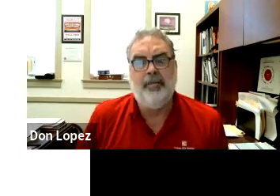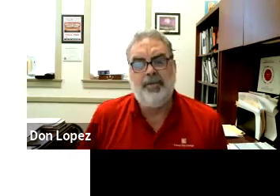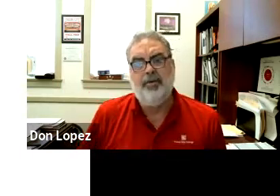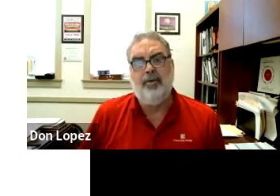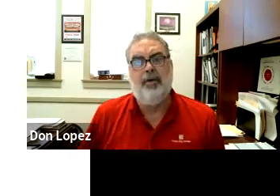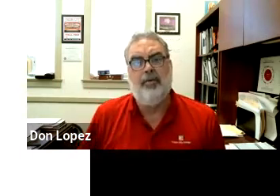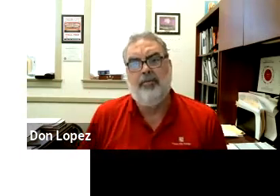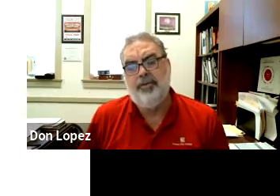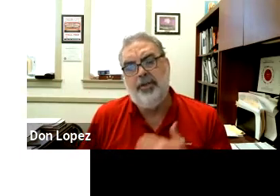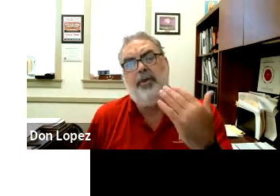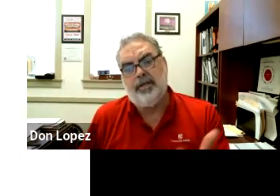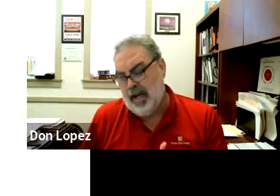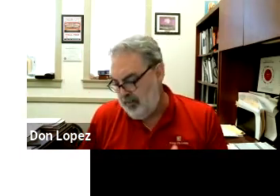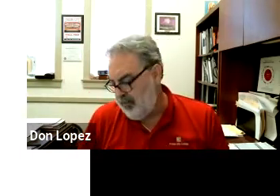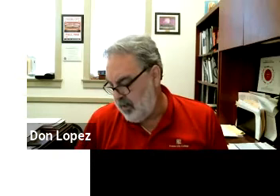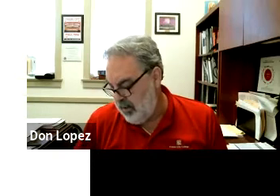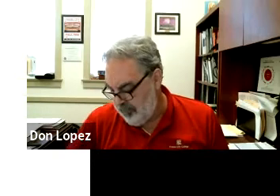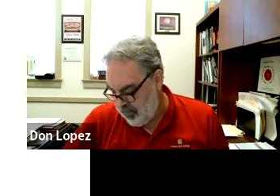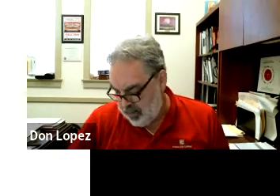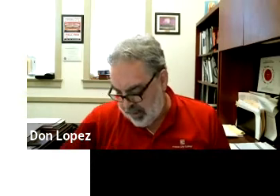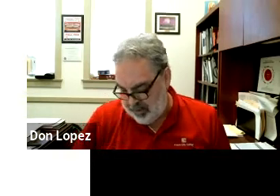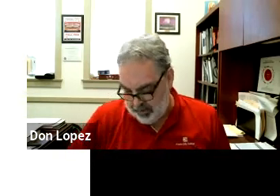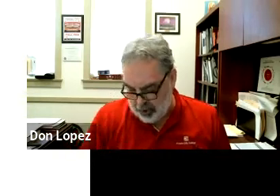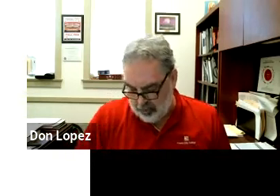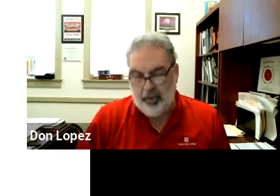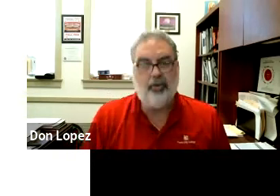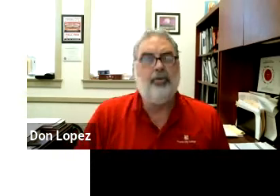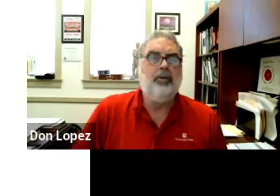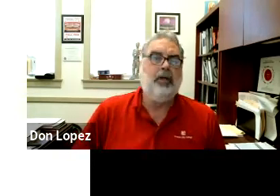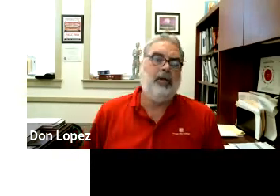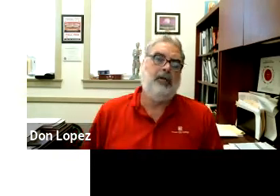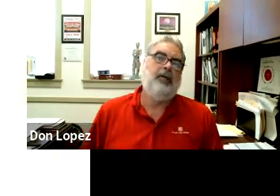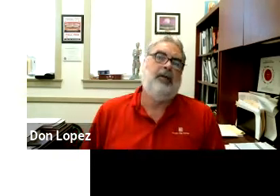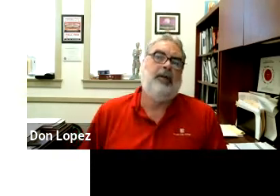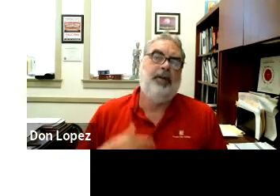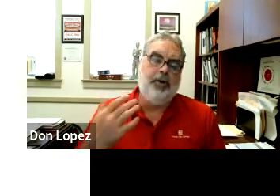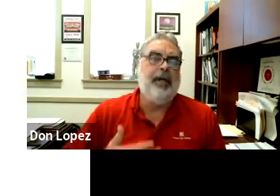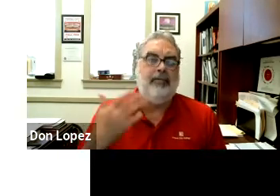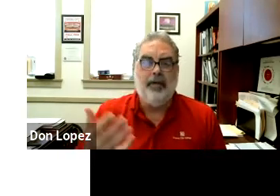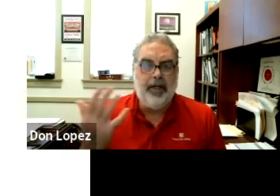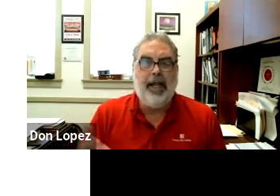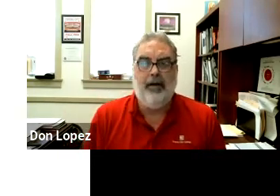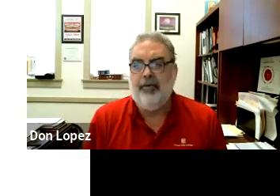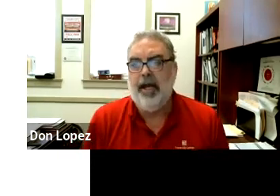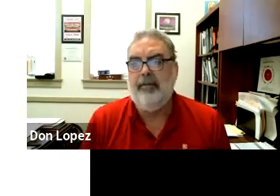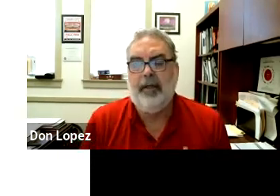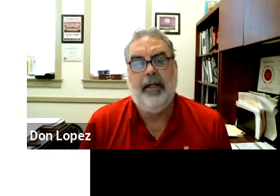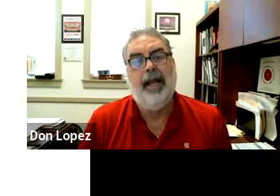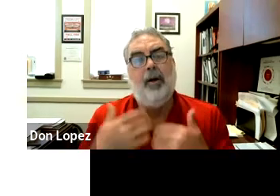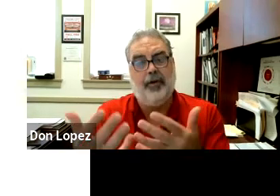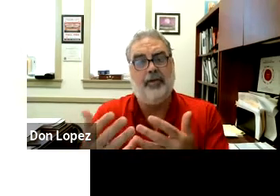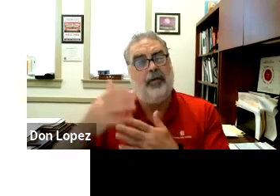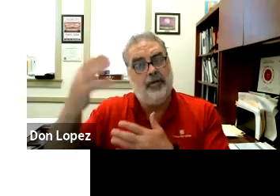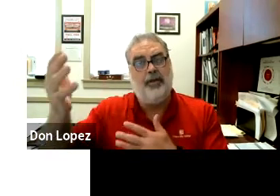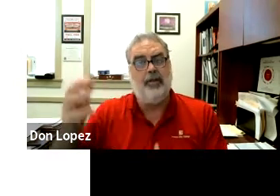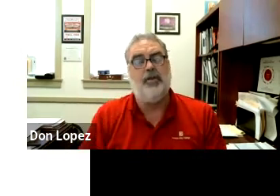encouraging them to, do this type of thing, to get their terminal degree, their indicator for that. And that